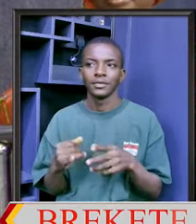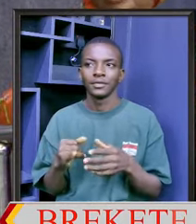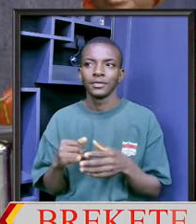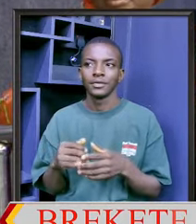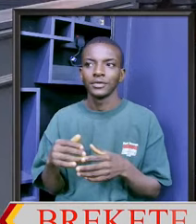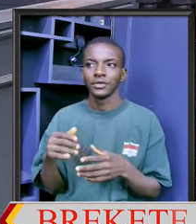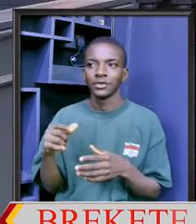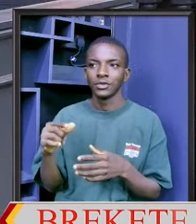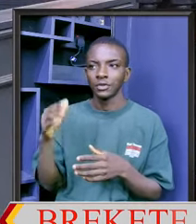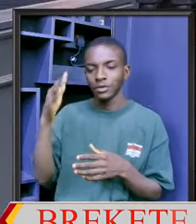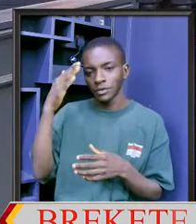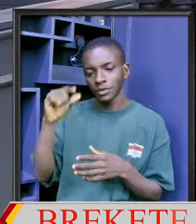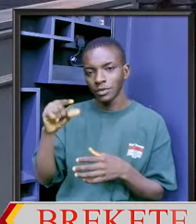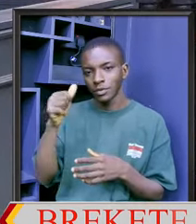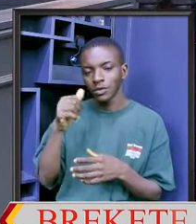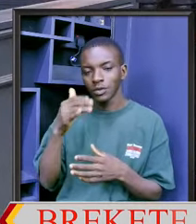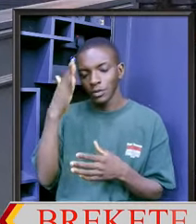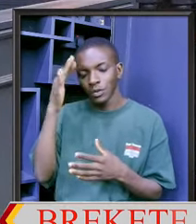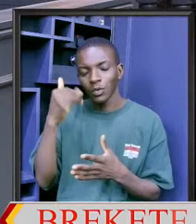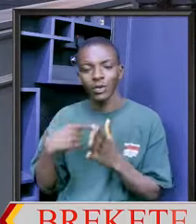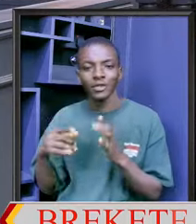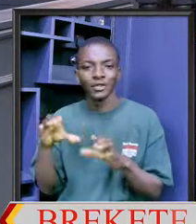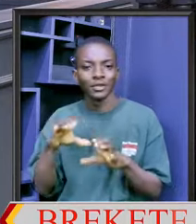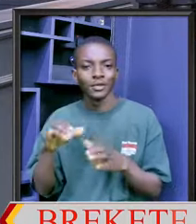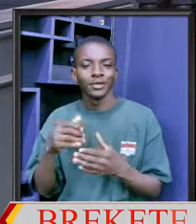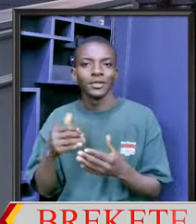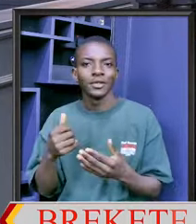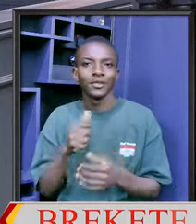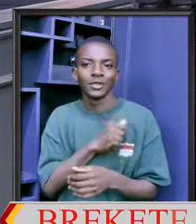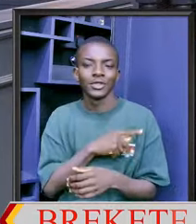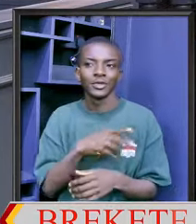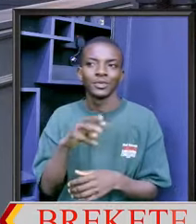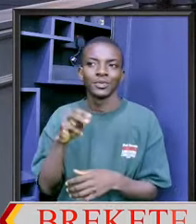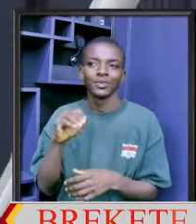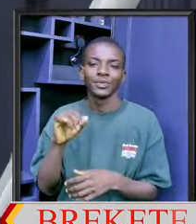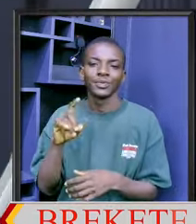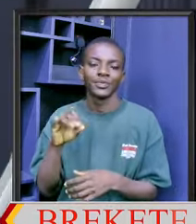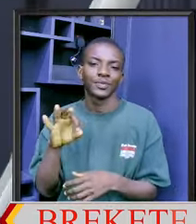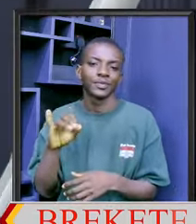are be with you, they do. Okay, sir. Thank you. Okay. Let's appreciate Mufida.